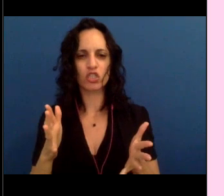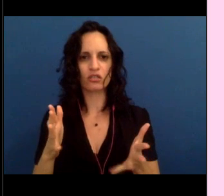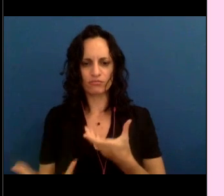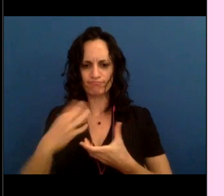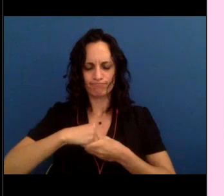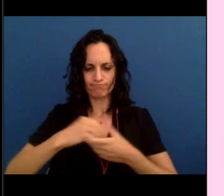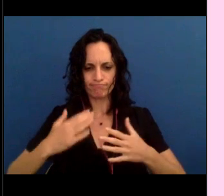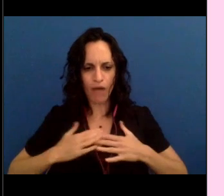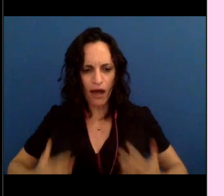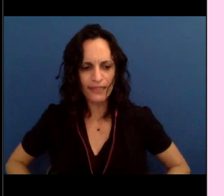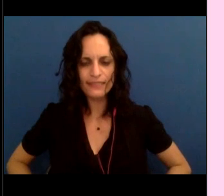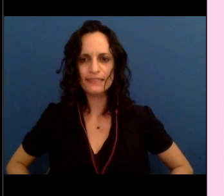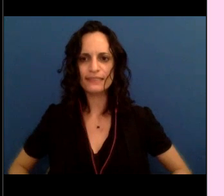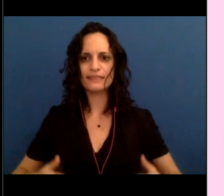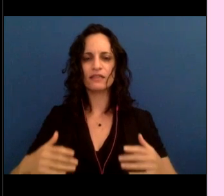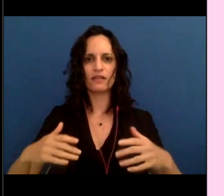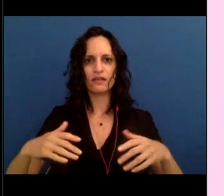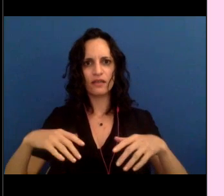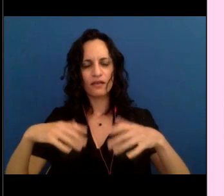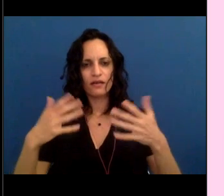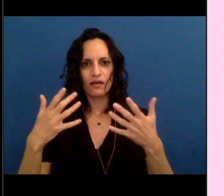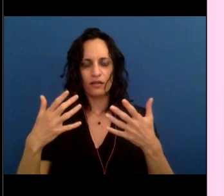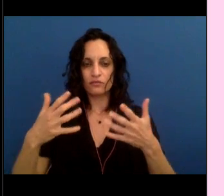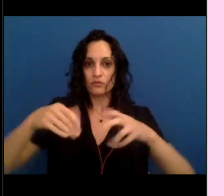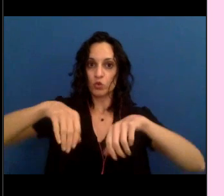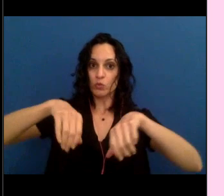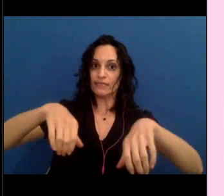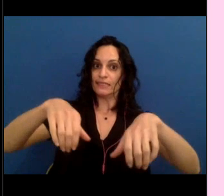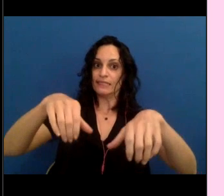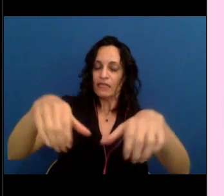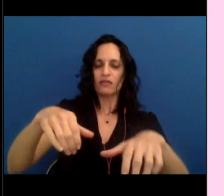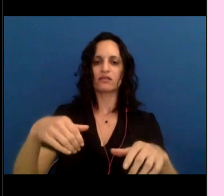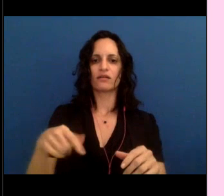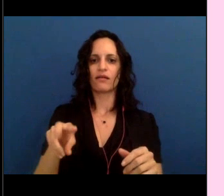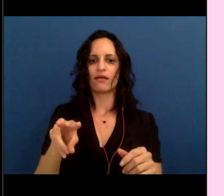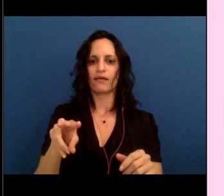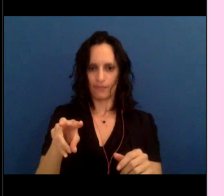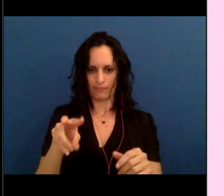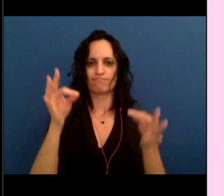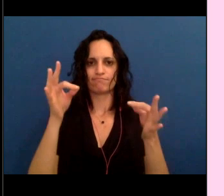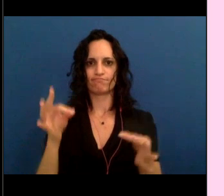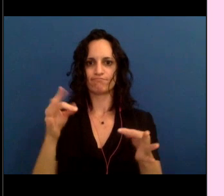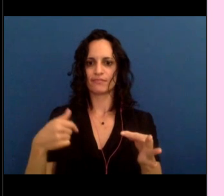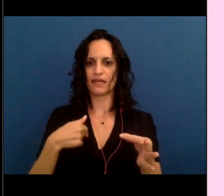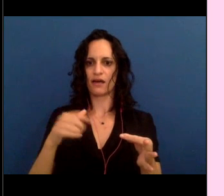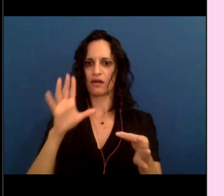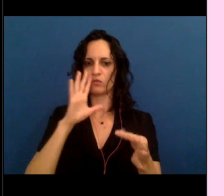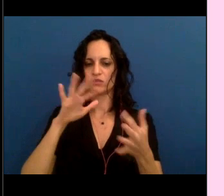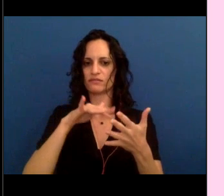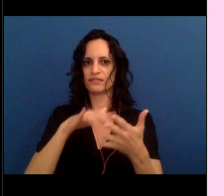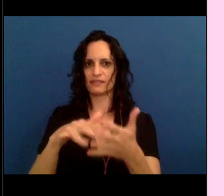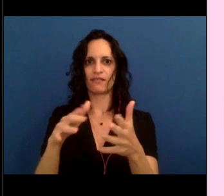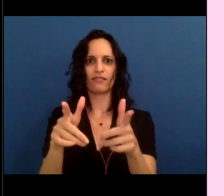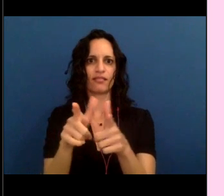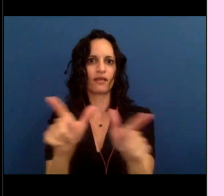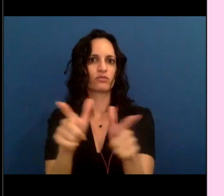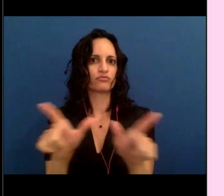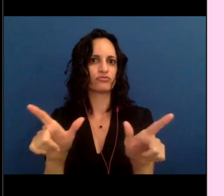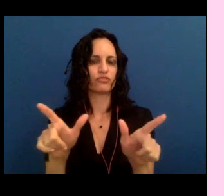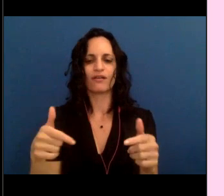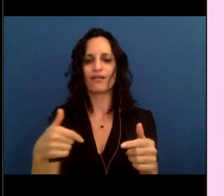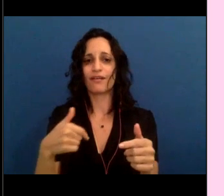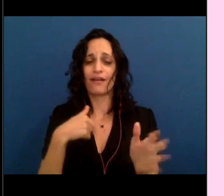thing that told me, yes, I want to and am going to study language at some level or another. I had no idea what